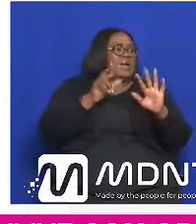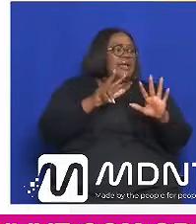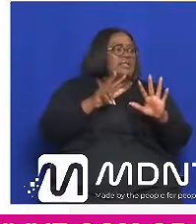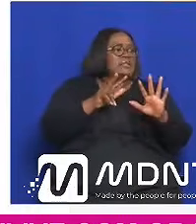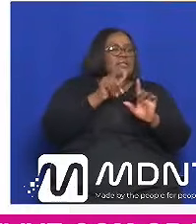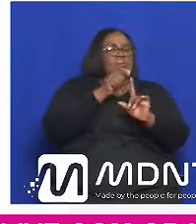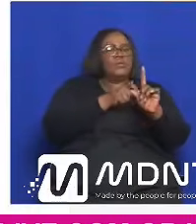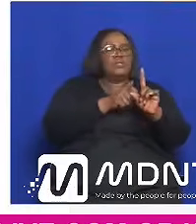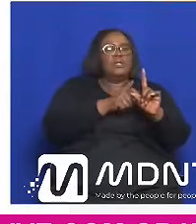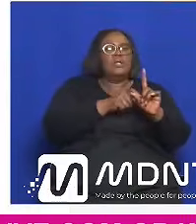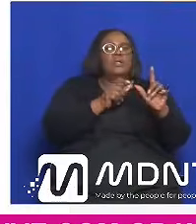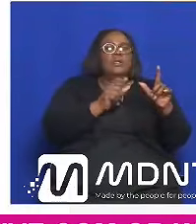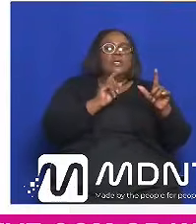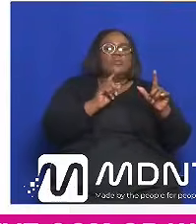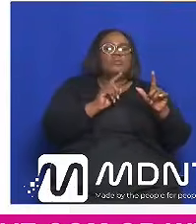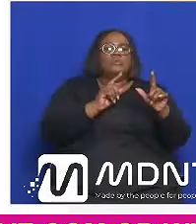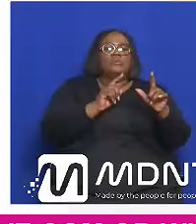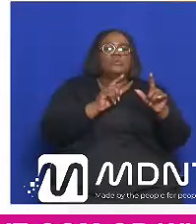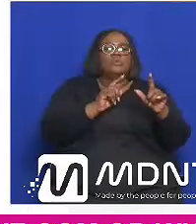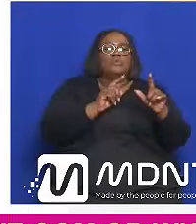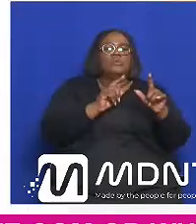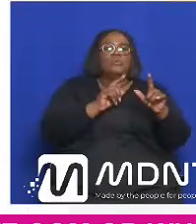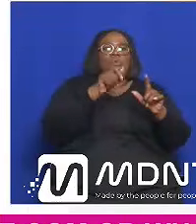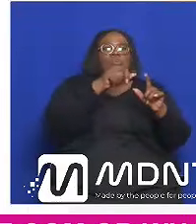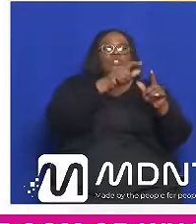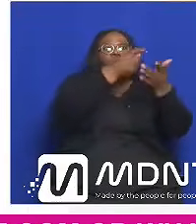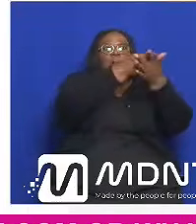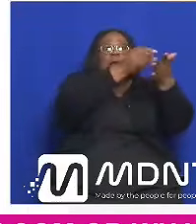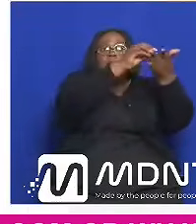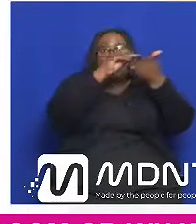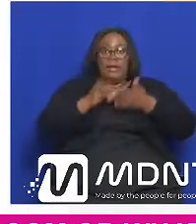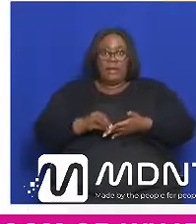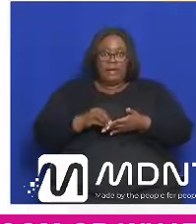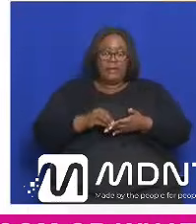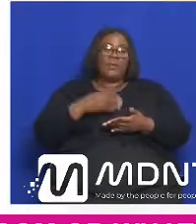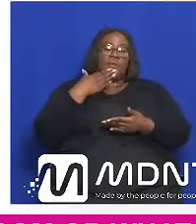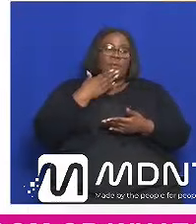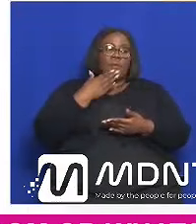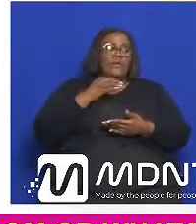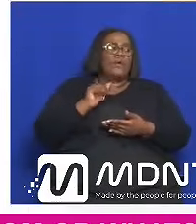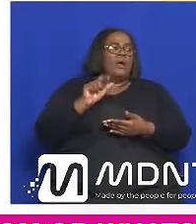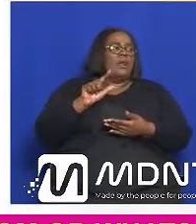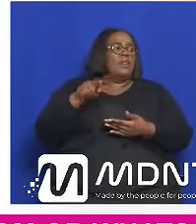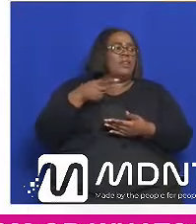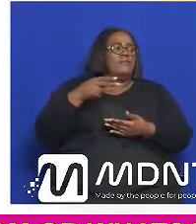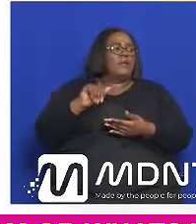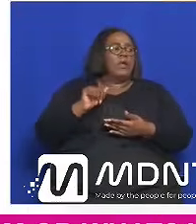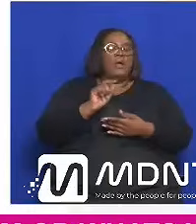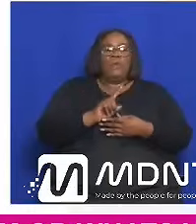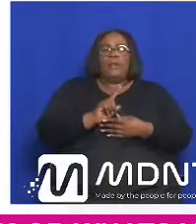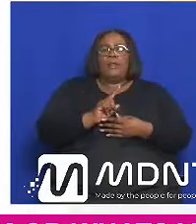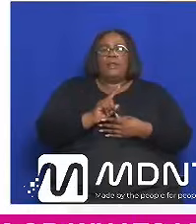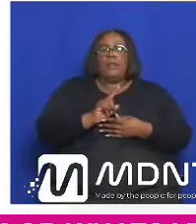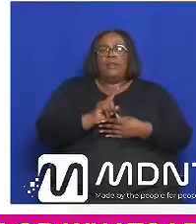Group. Now you said you had opportunity to go view this, the aeroplane, on the basis of which Alpha and